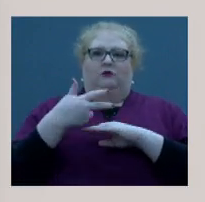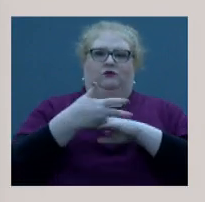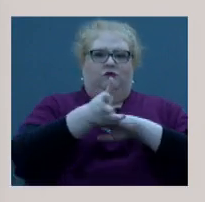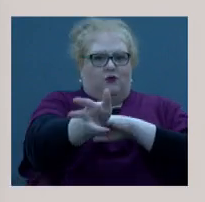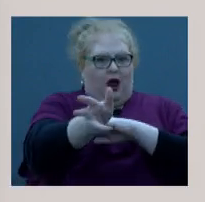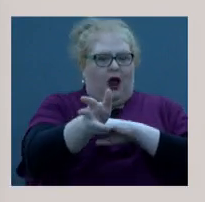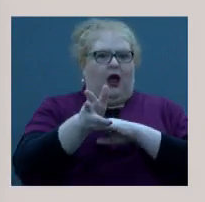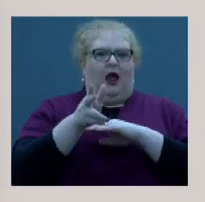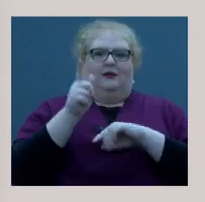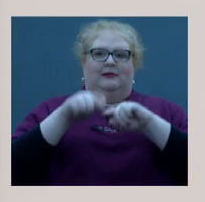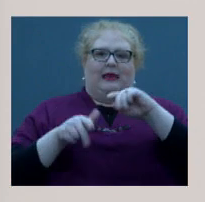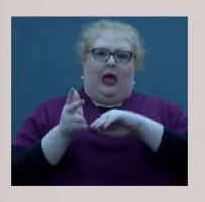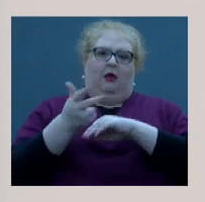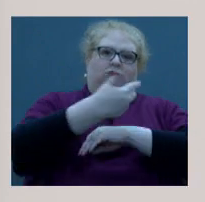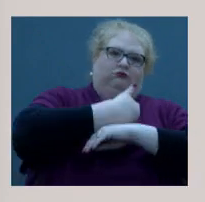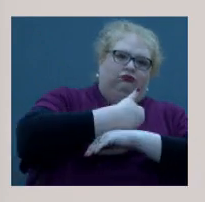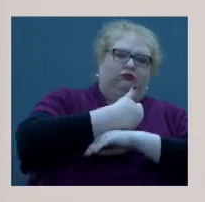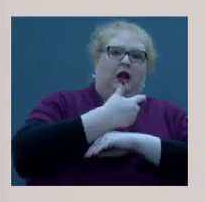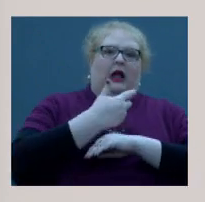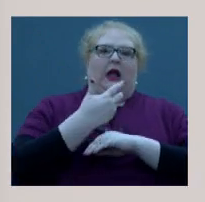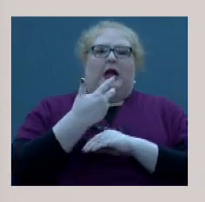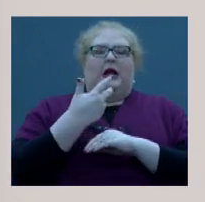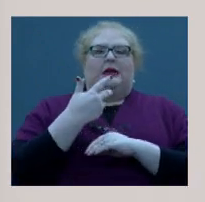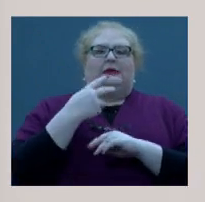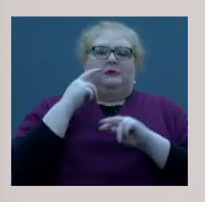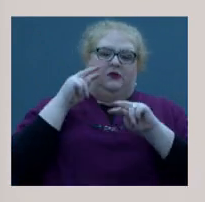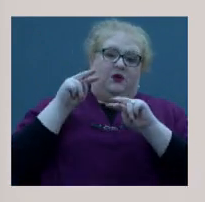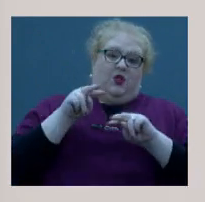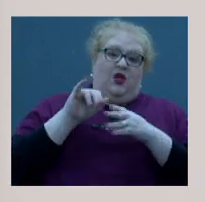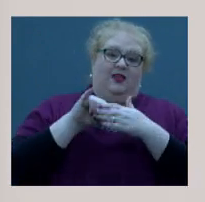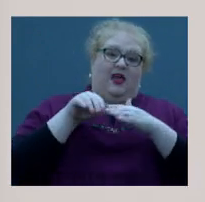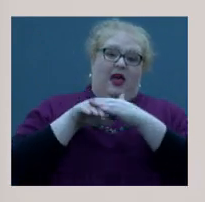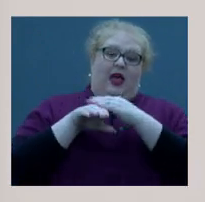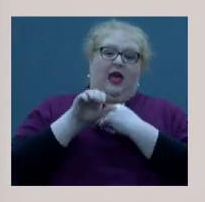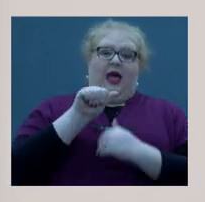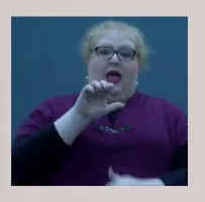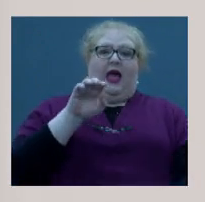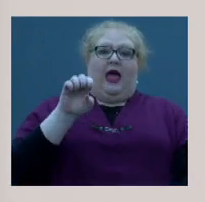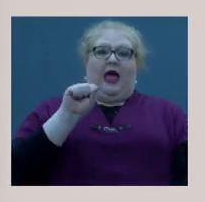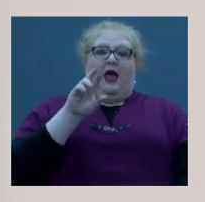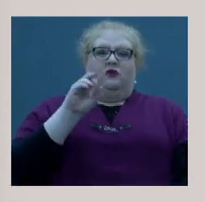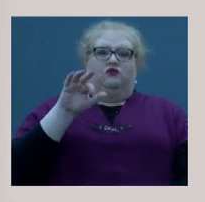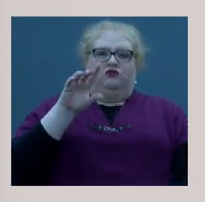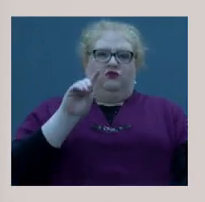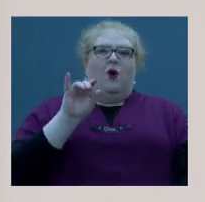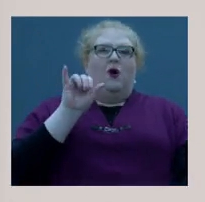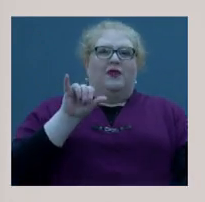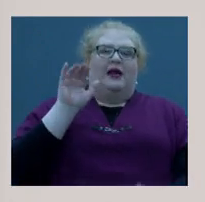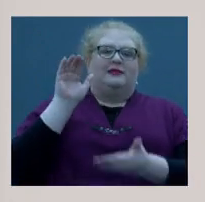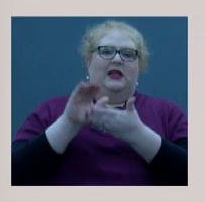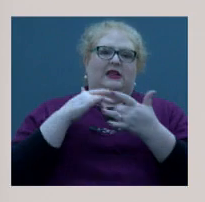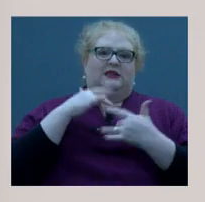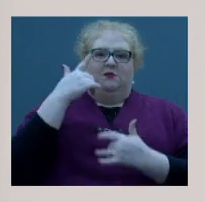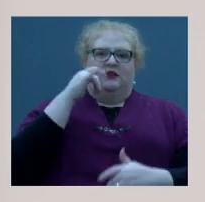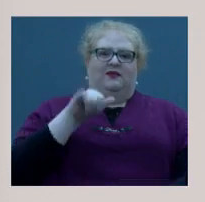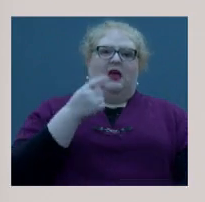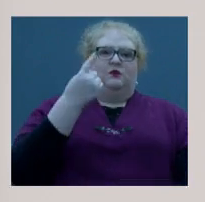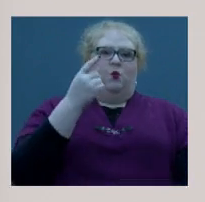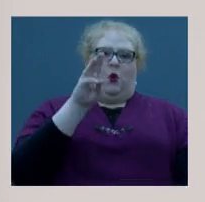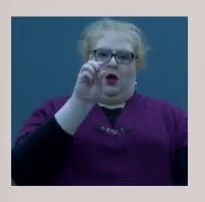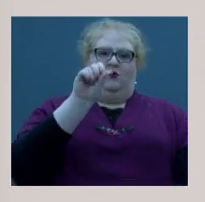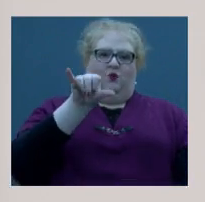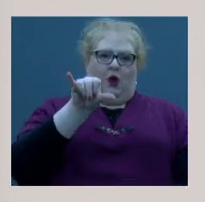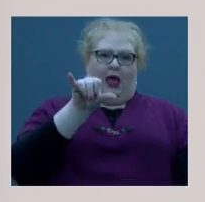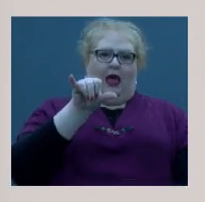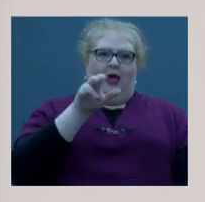You know, if you look at the access road, that's kind of the least out of all of them, because it is one way, you know, to go in. But we are concerned about